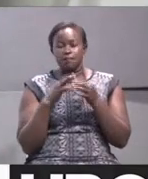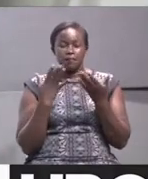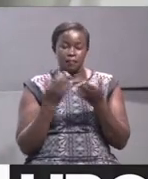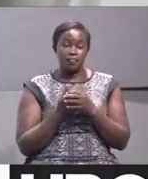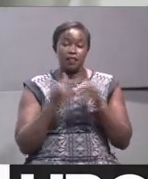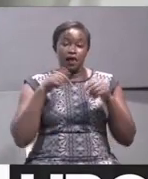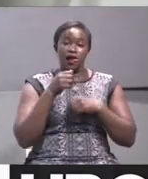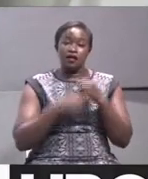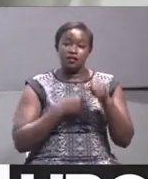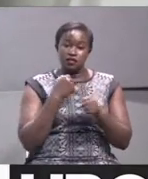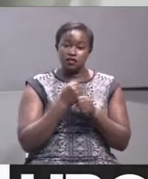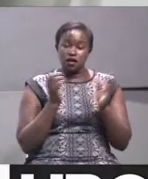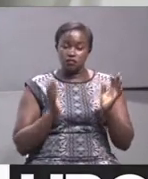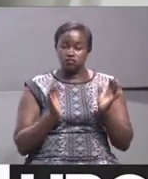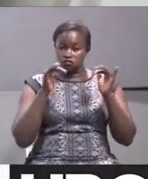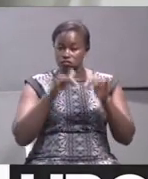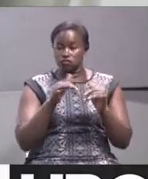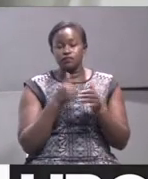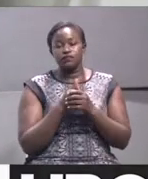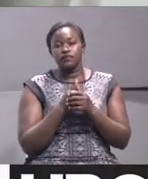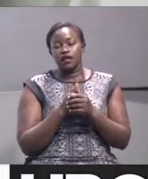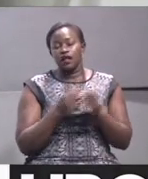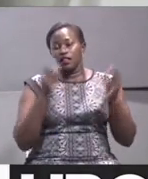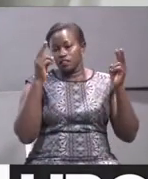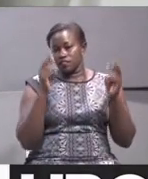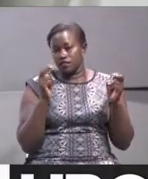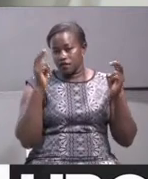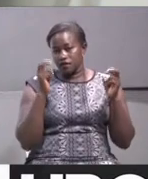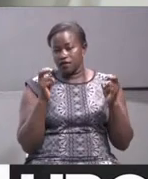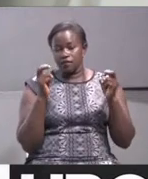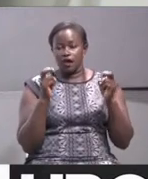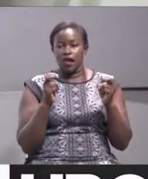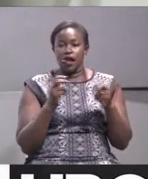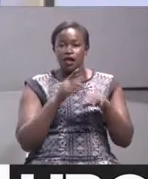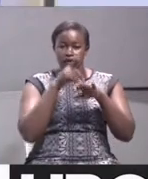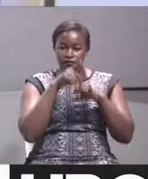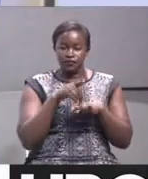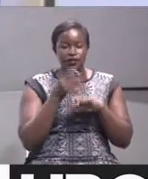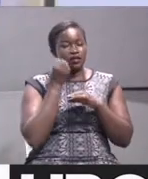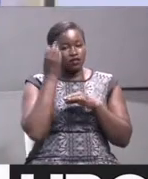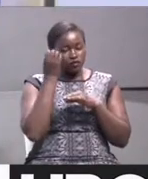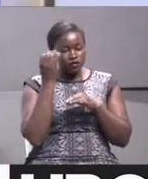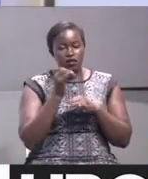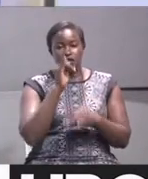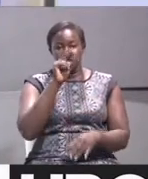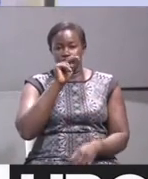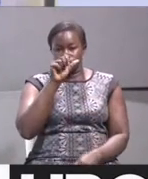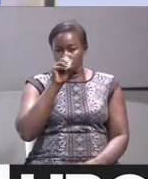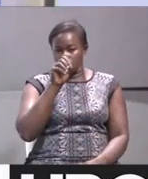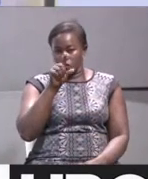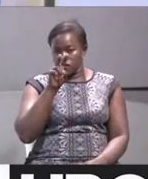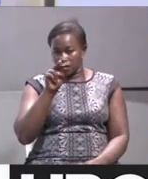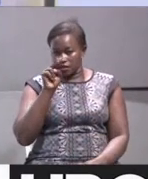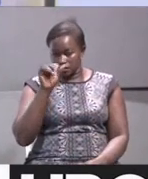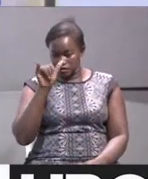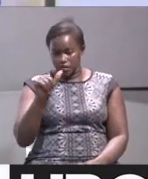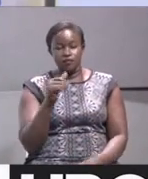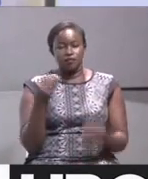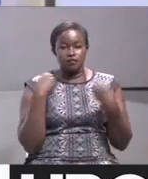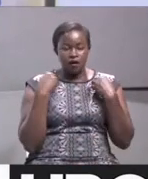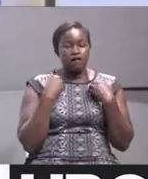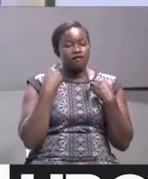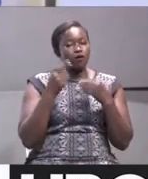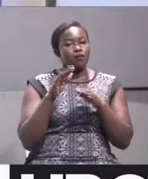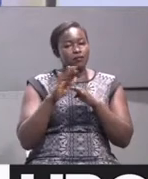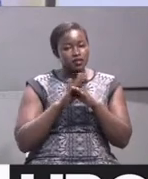This year's insolvency conference has been on the theme, Leveraging Innovative Insolvency Practices for Business